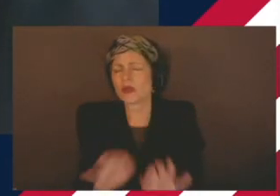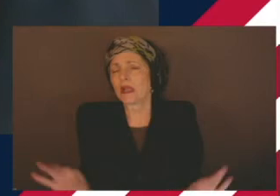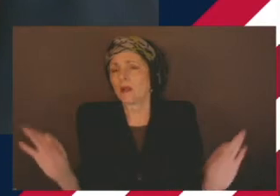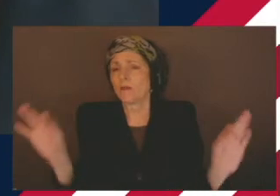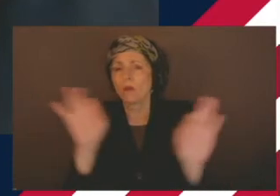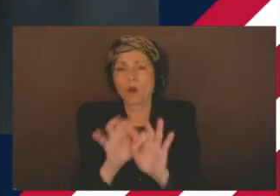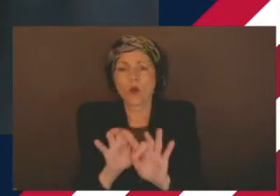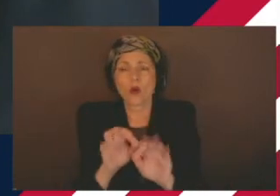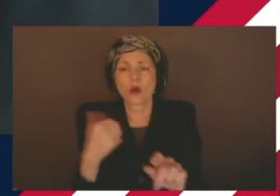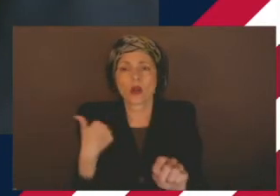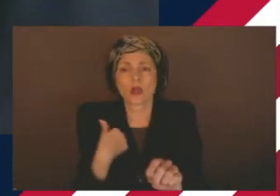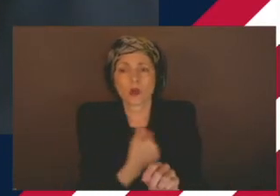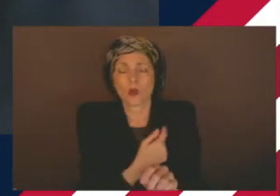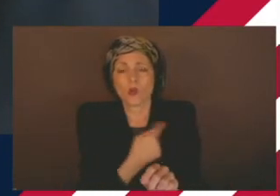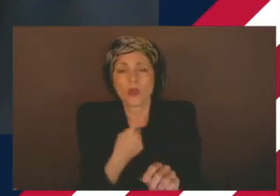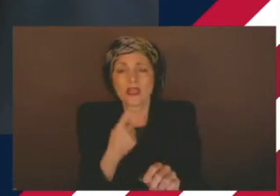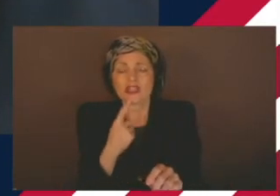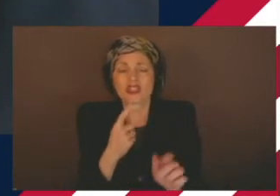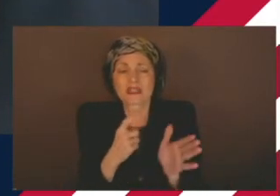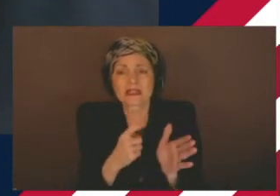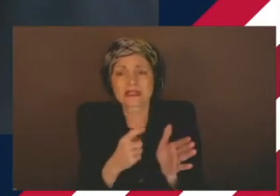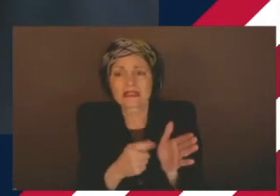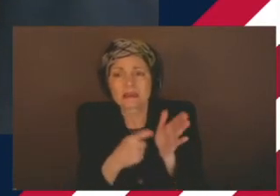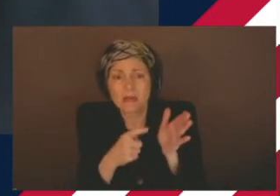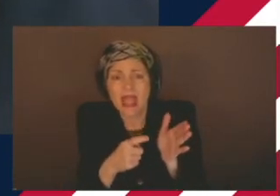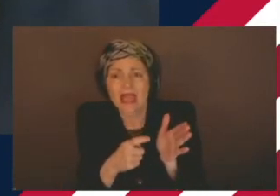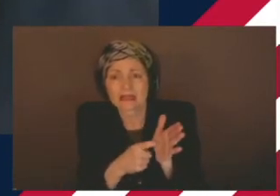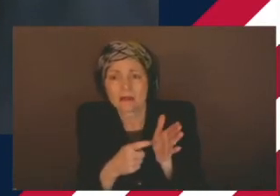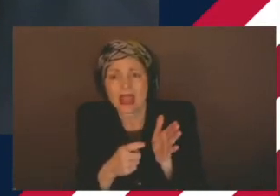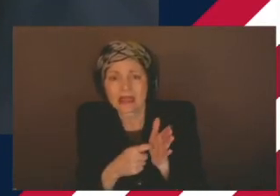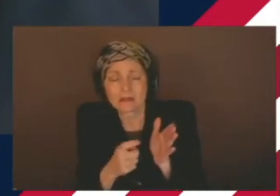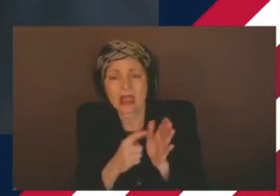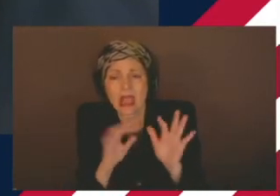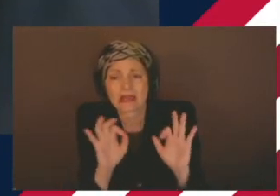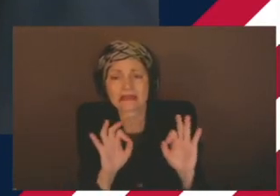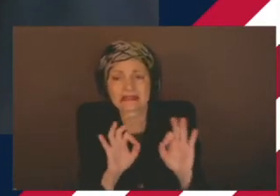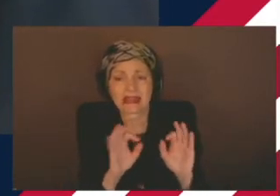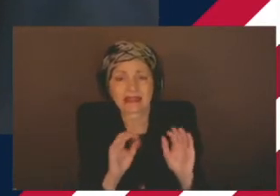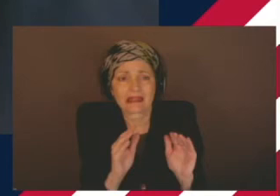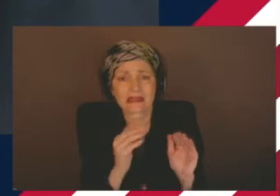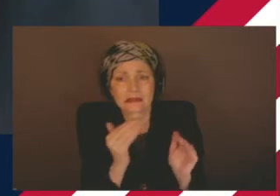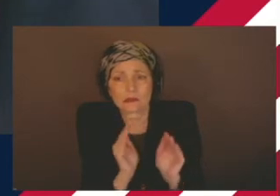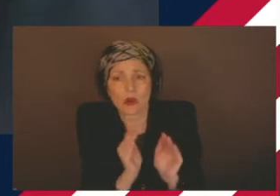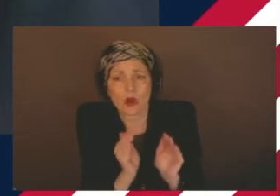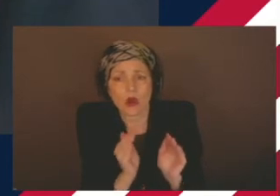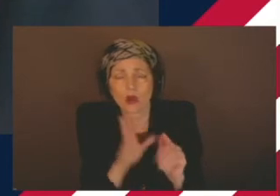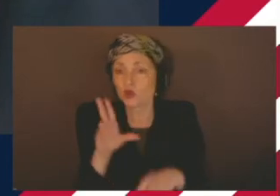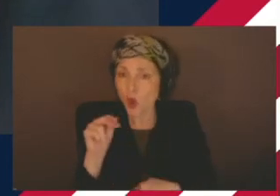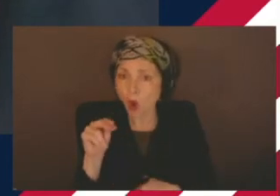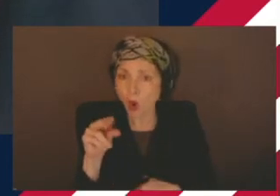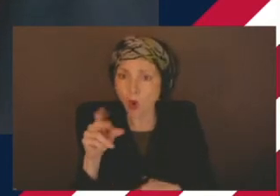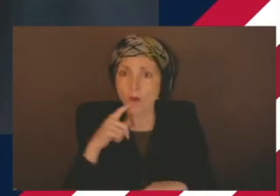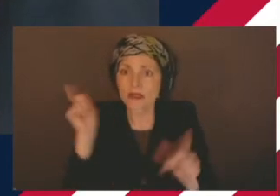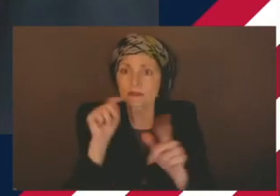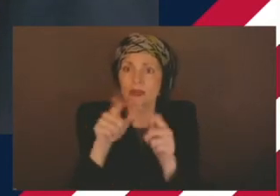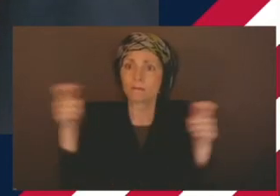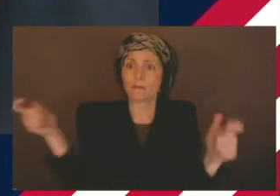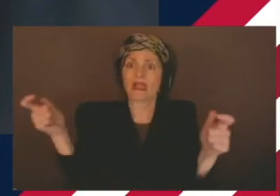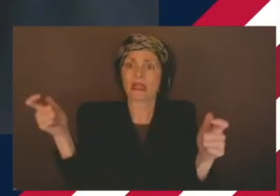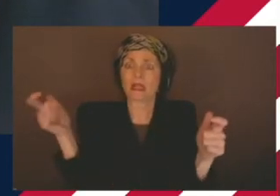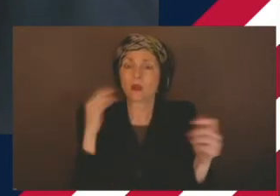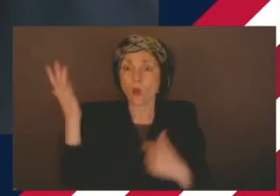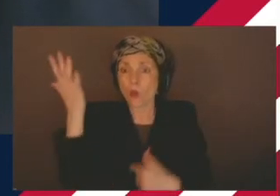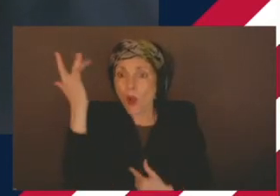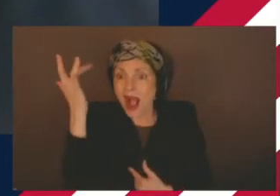so small. They have to be large, because many of us believe we are in the middle of a third reconstruction.